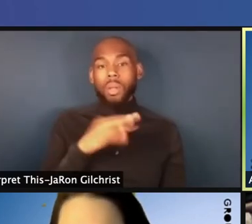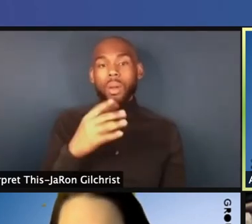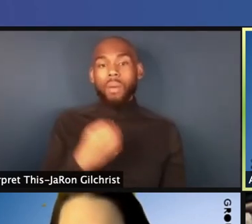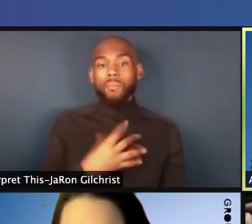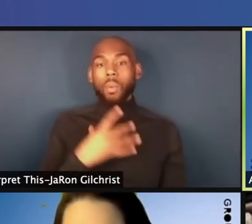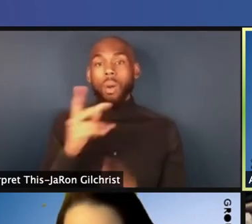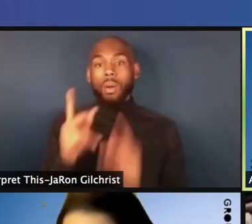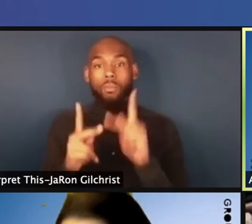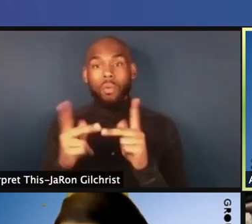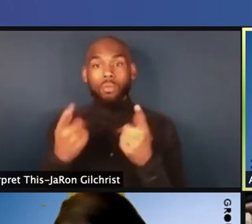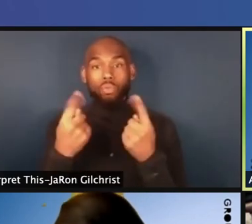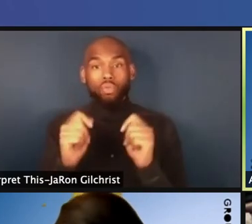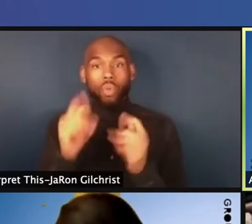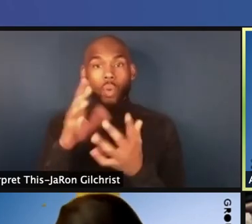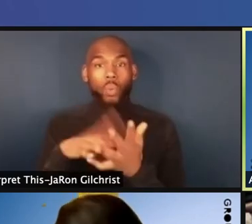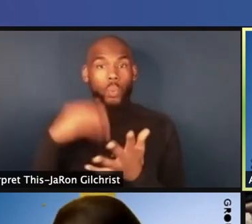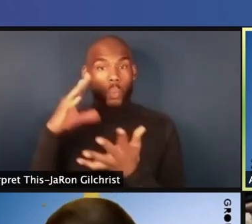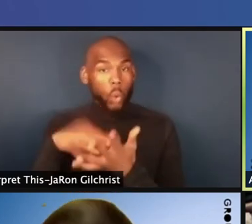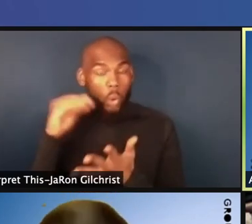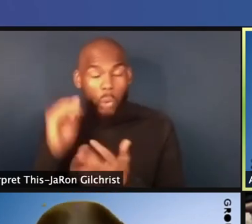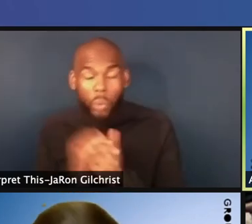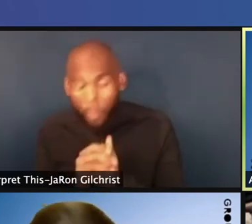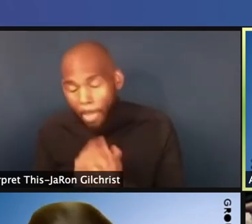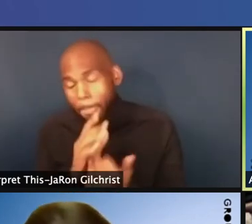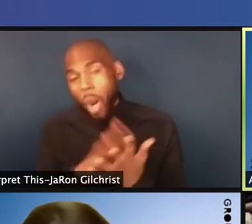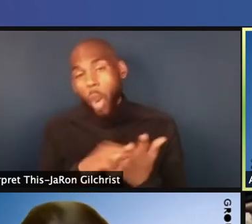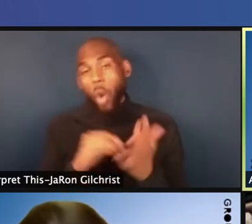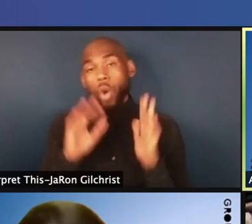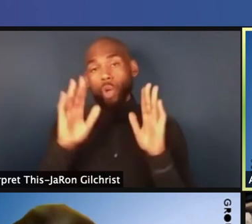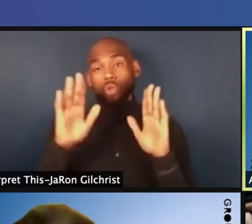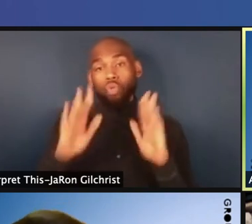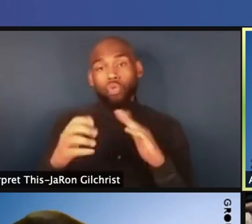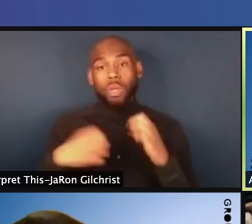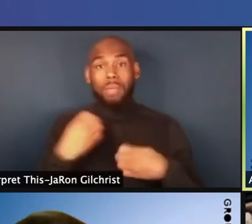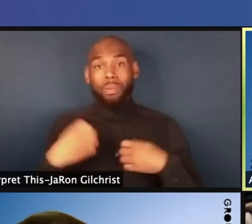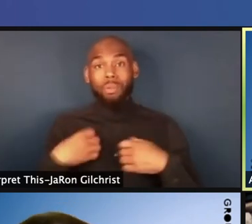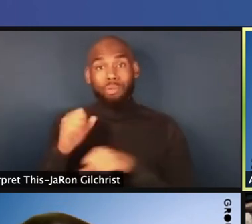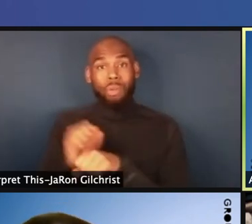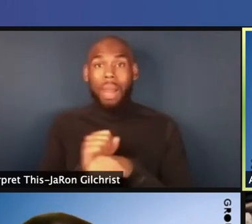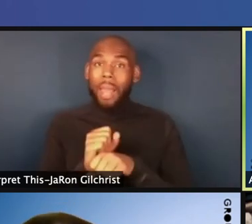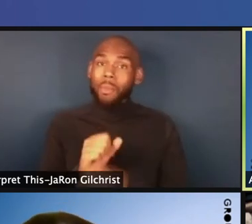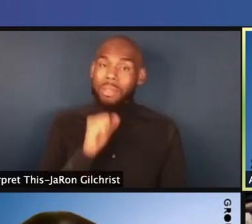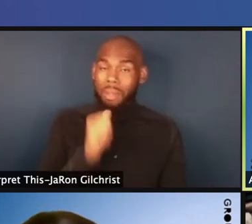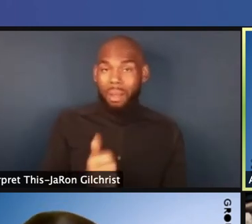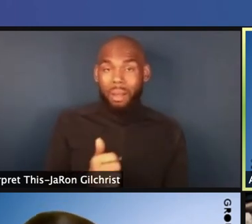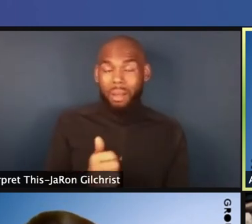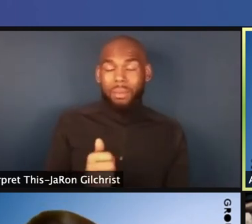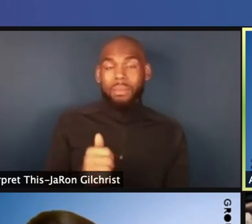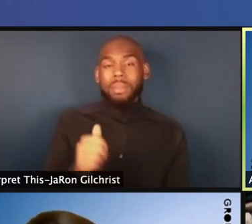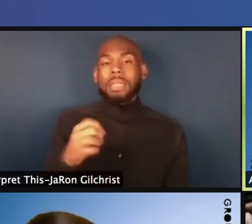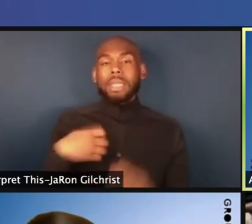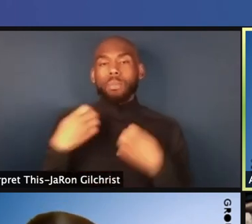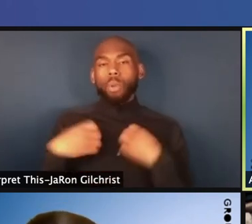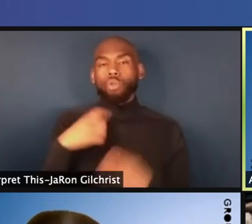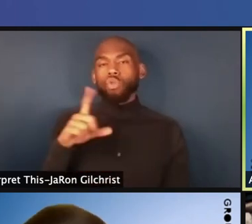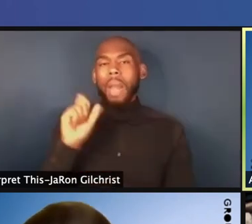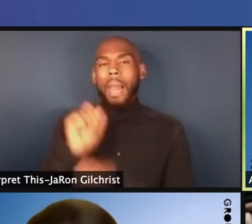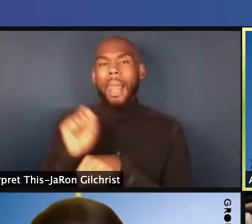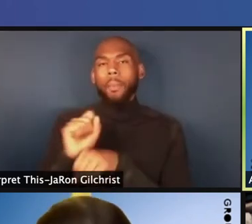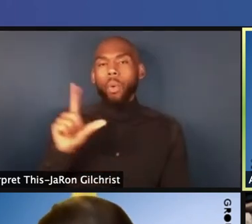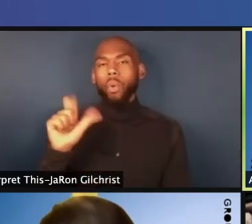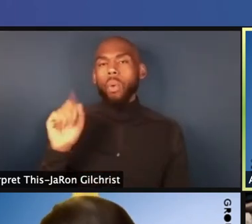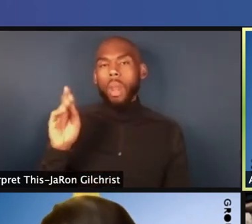know, just trying to learn. And learning is great, emotional labor is not. So I would really, this is gonna